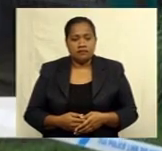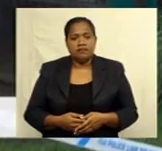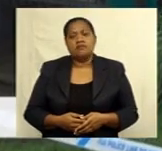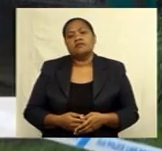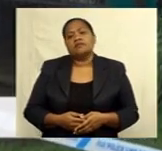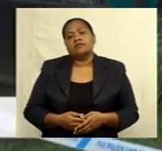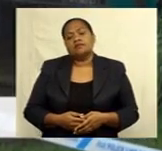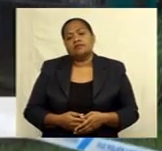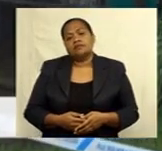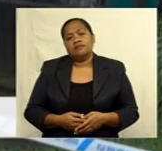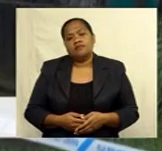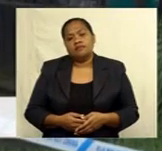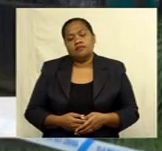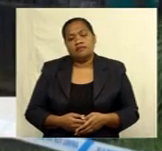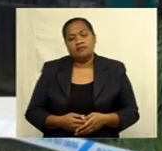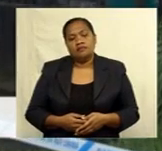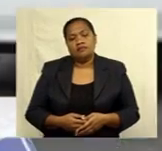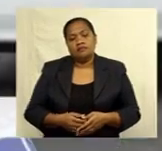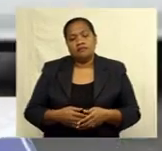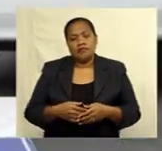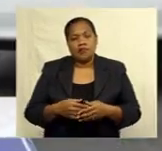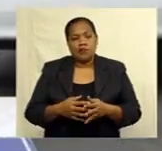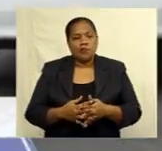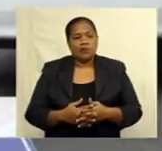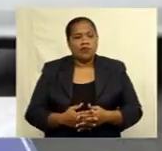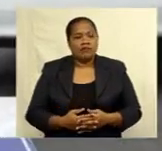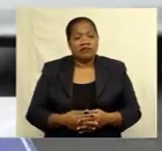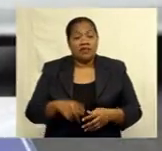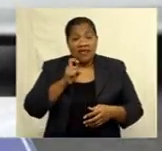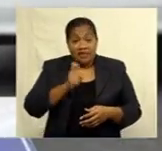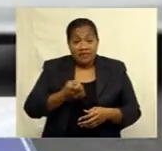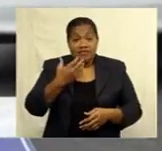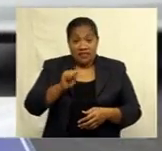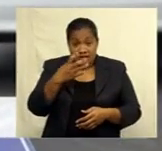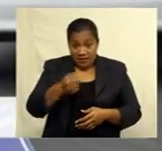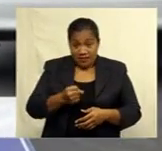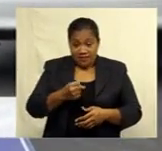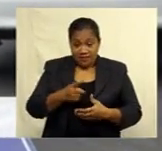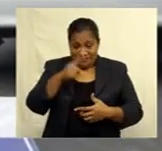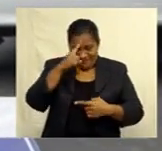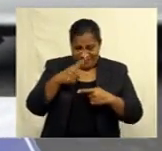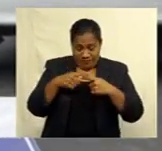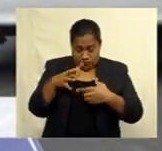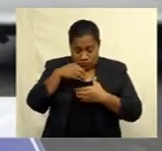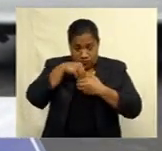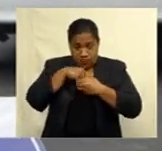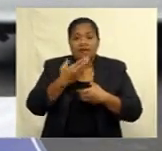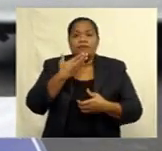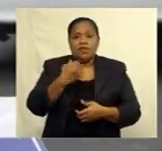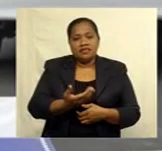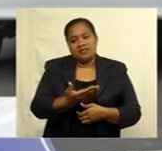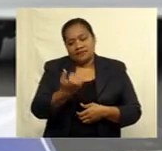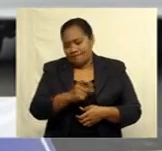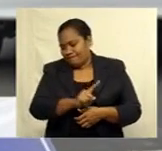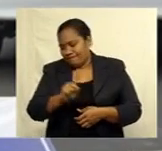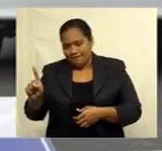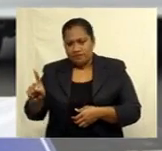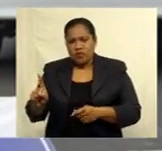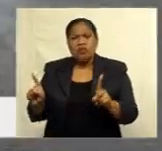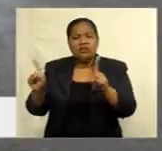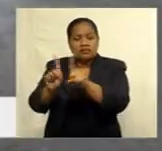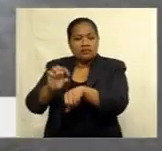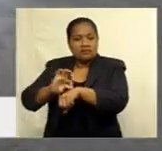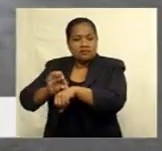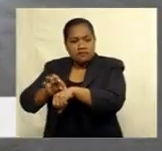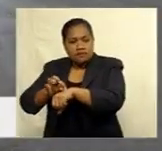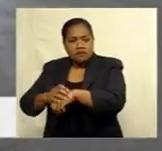Wednesday, 11th August 2021. If you still have symptoms of COVID-19, please present yourself to your nearest screening clinic